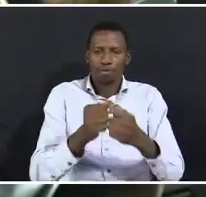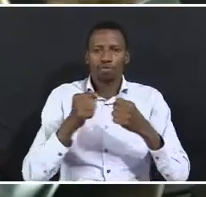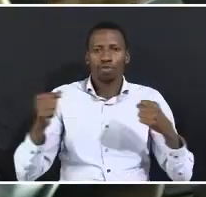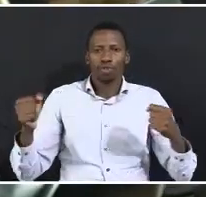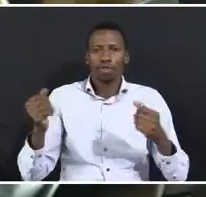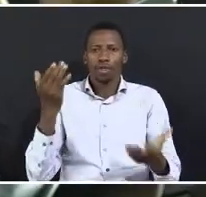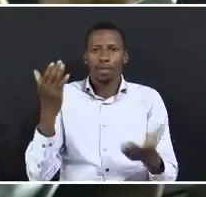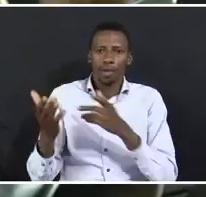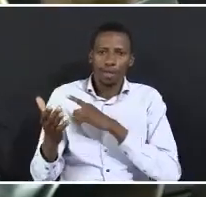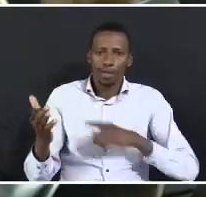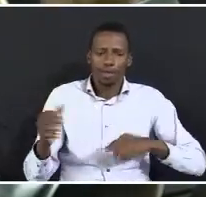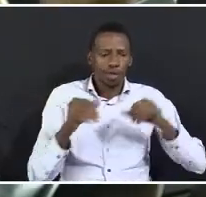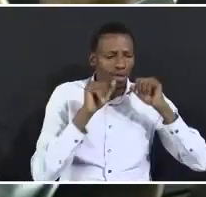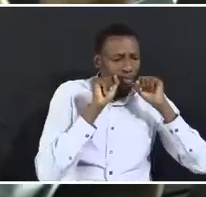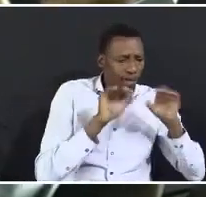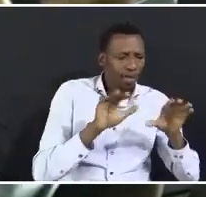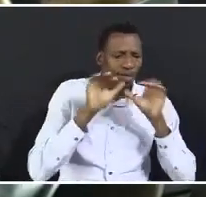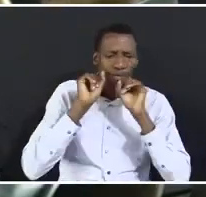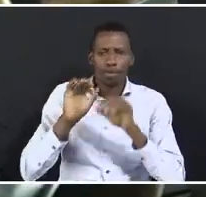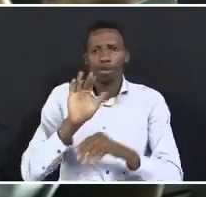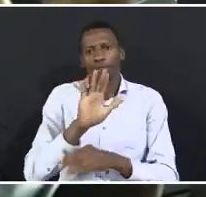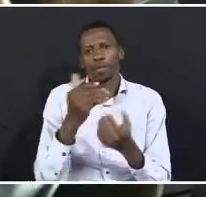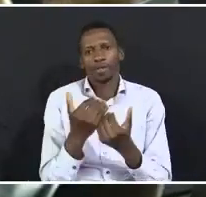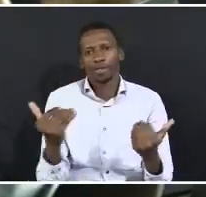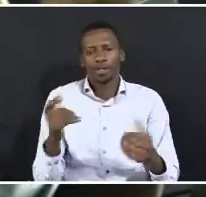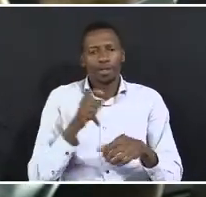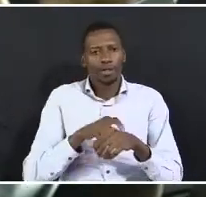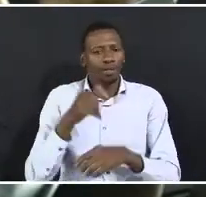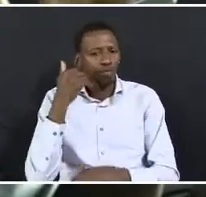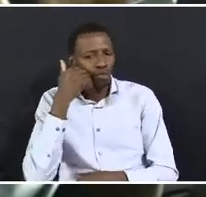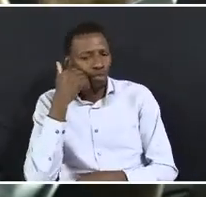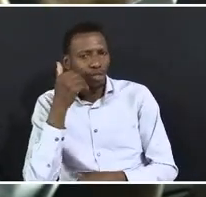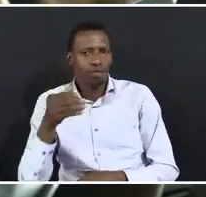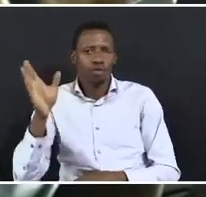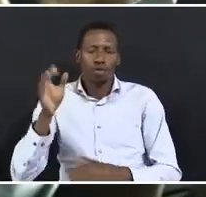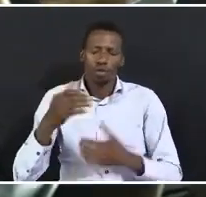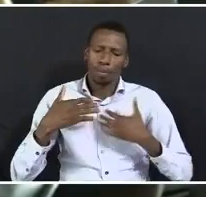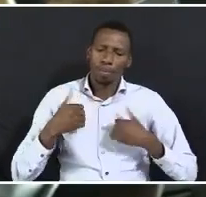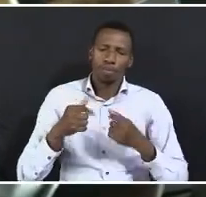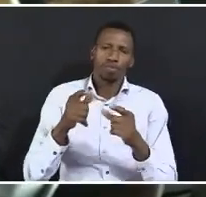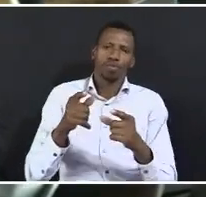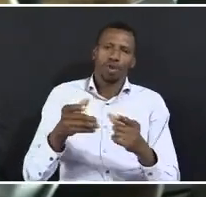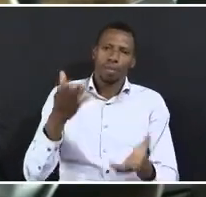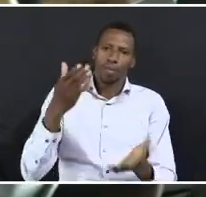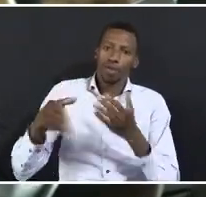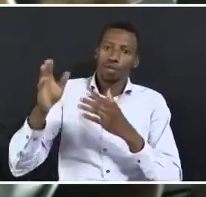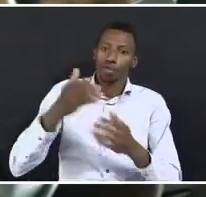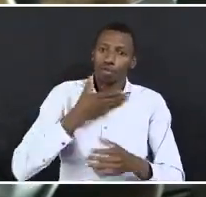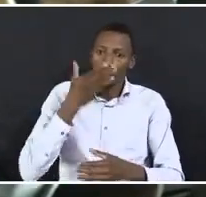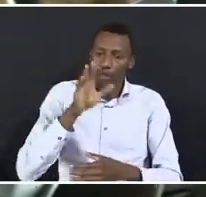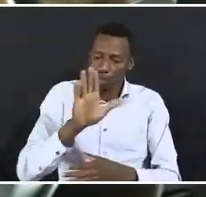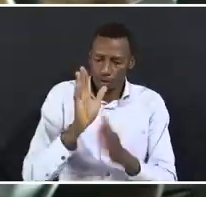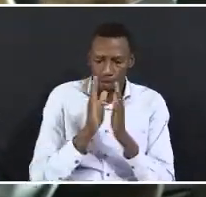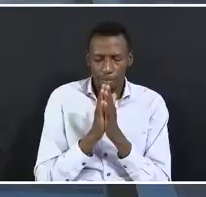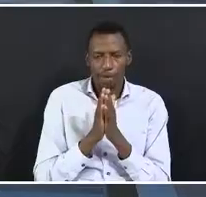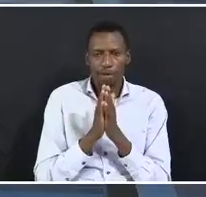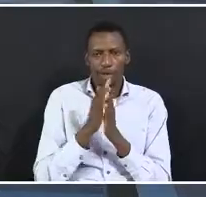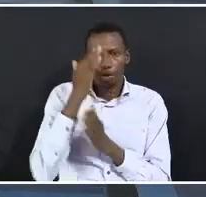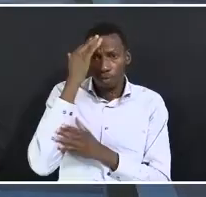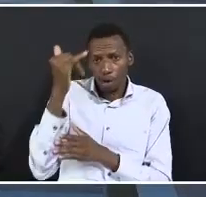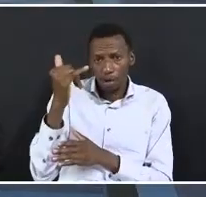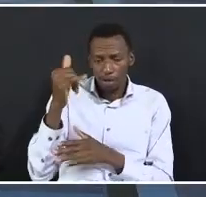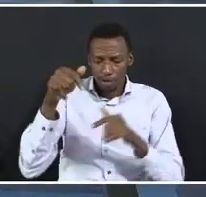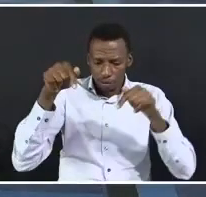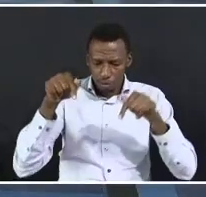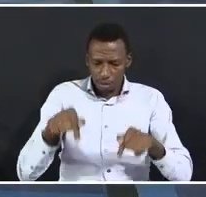children. May the Lord heal you when you are sick. May the Lord answer your prayers. Because today,